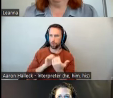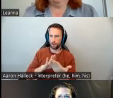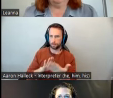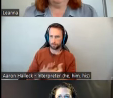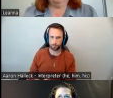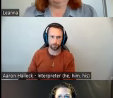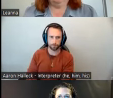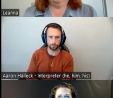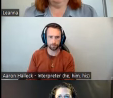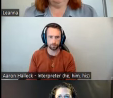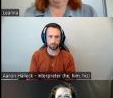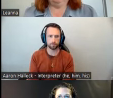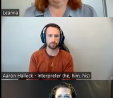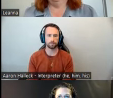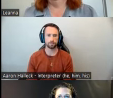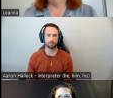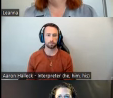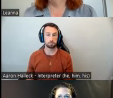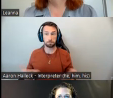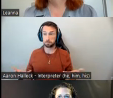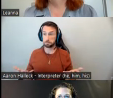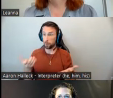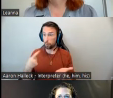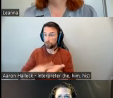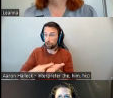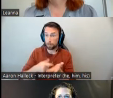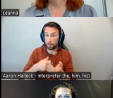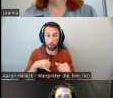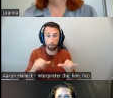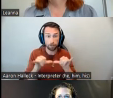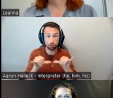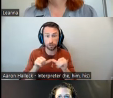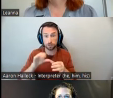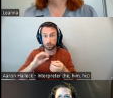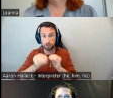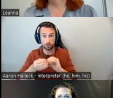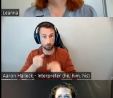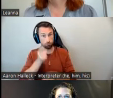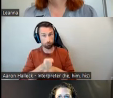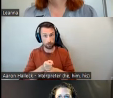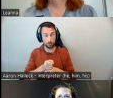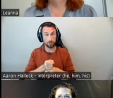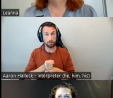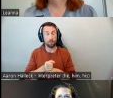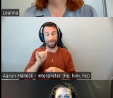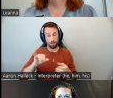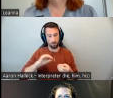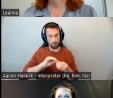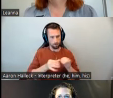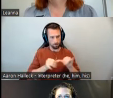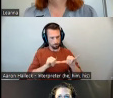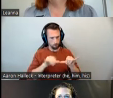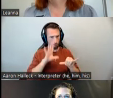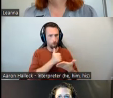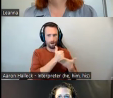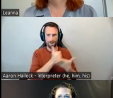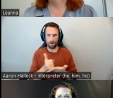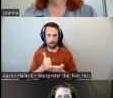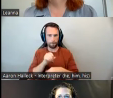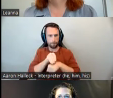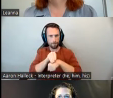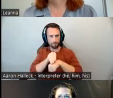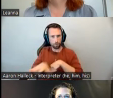want to talk about metrics, right? So that they can help tell the BRM at IT at